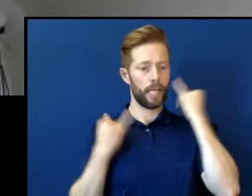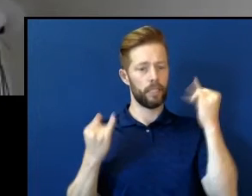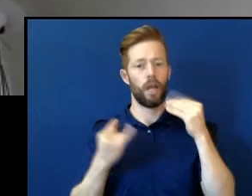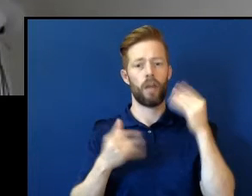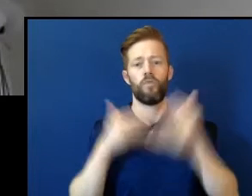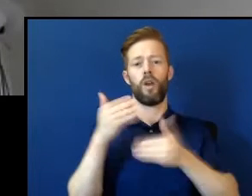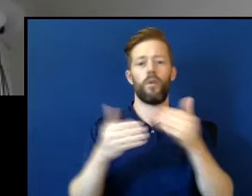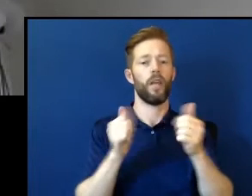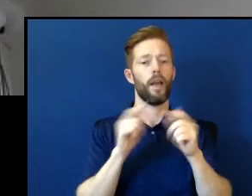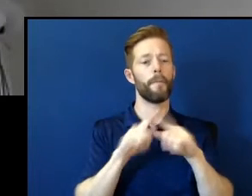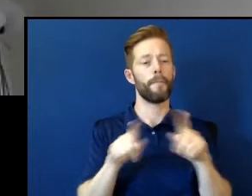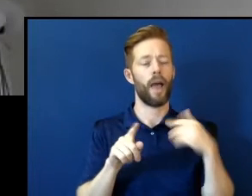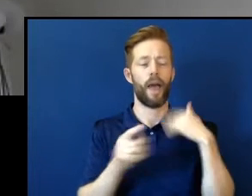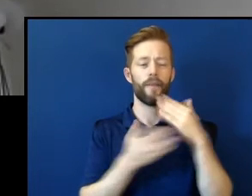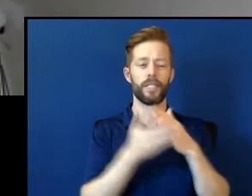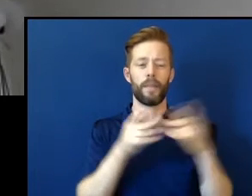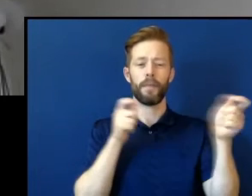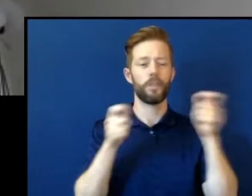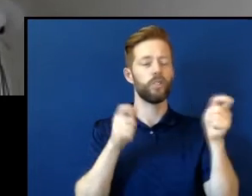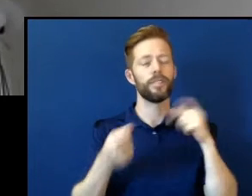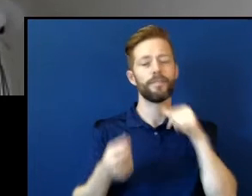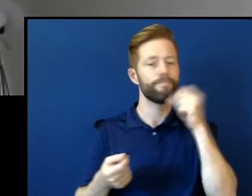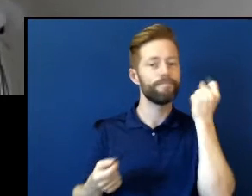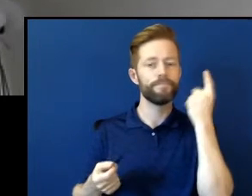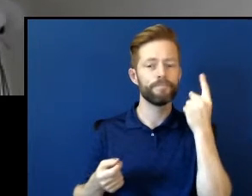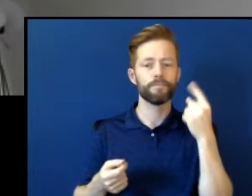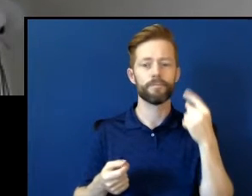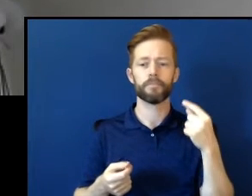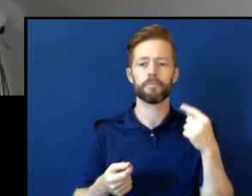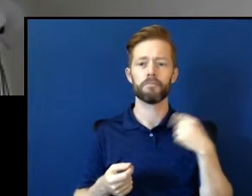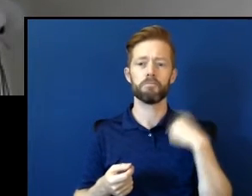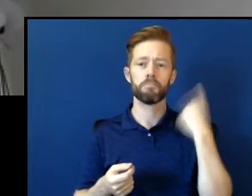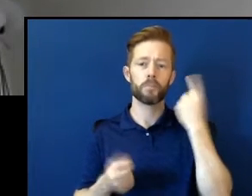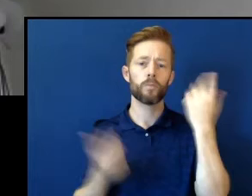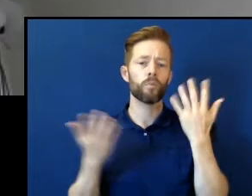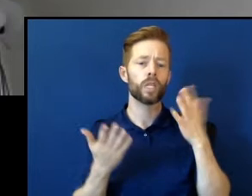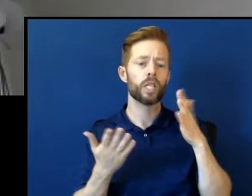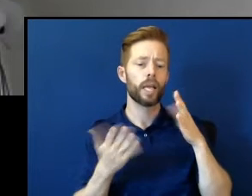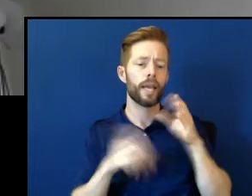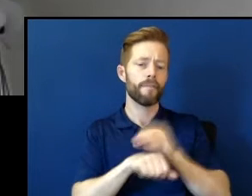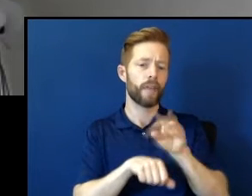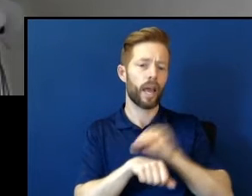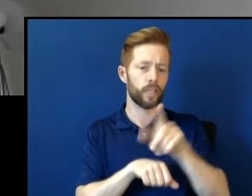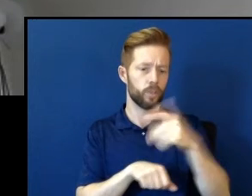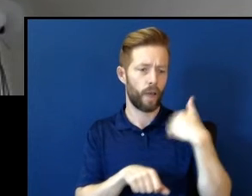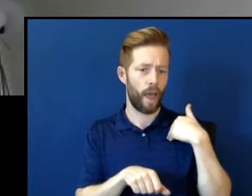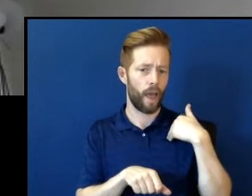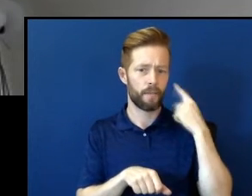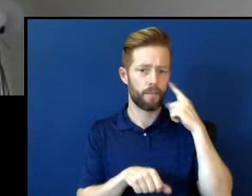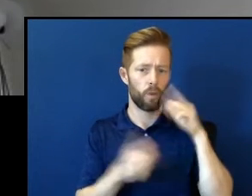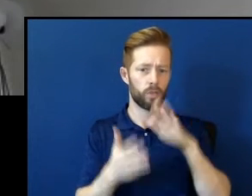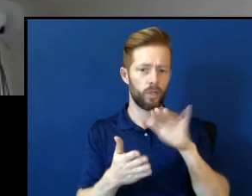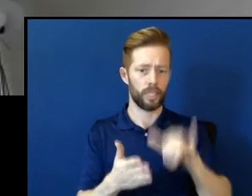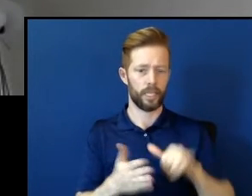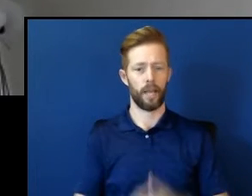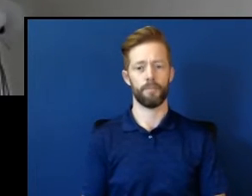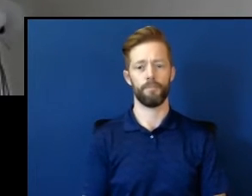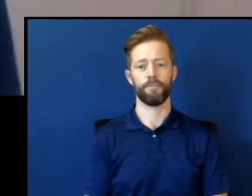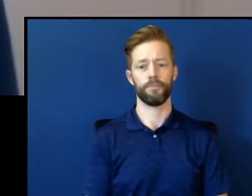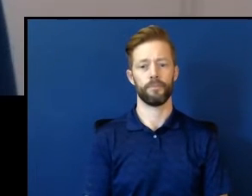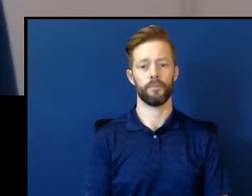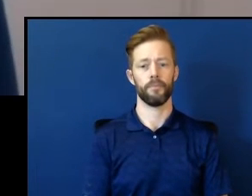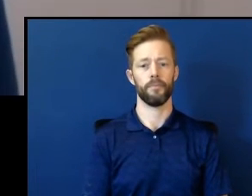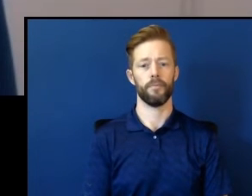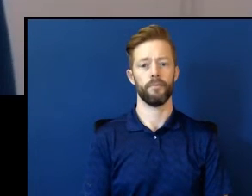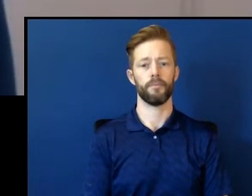and run with them, but therapists and administration do not get it. What advice do you have for addressing this? Well,